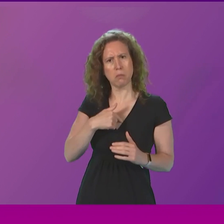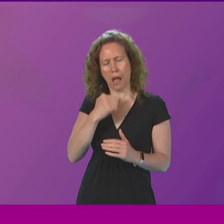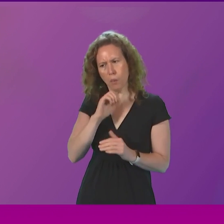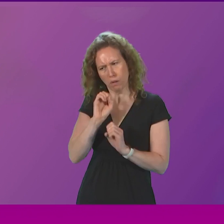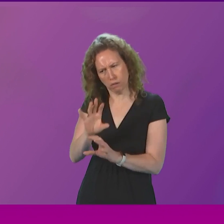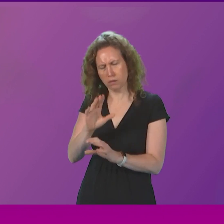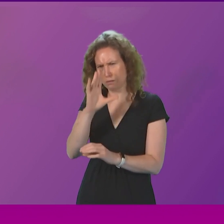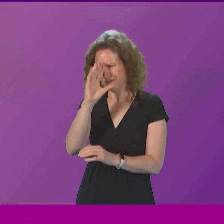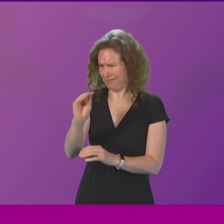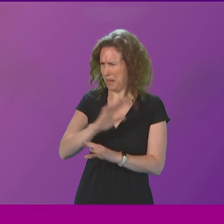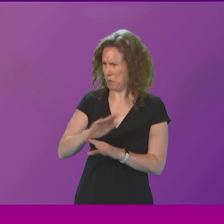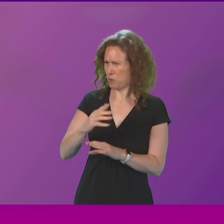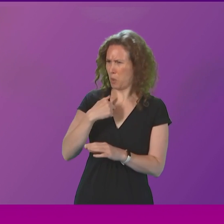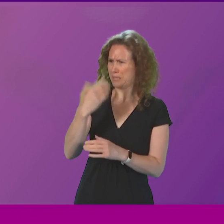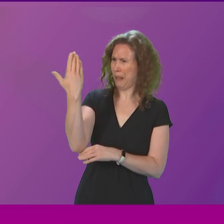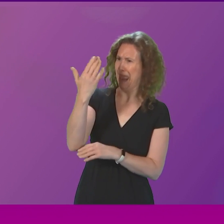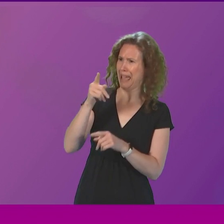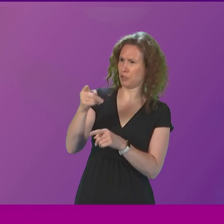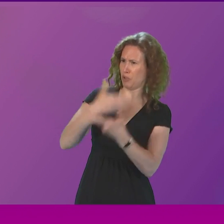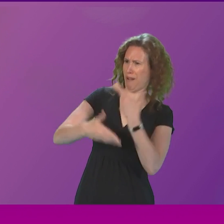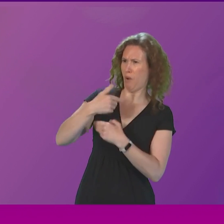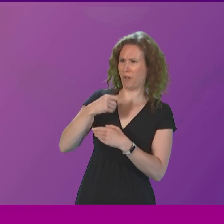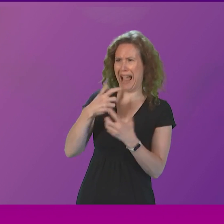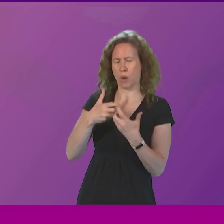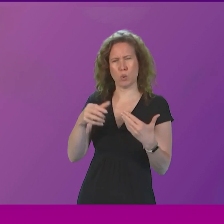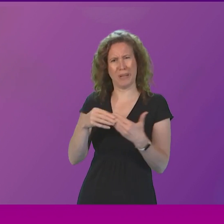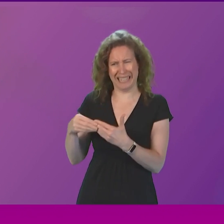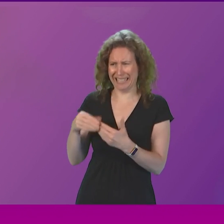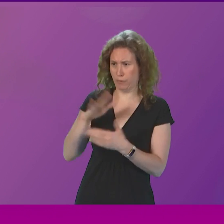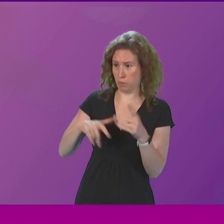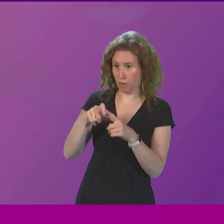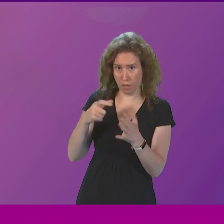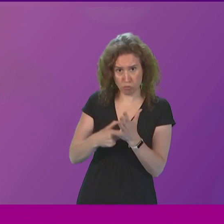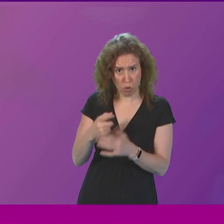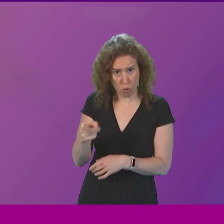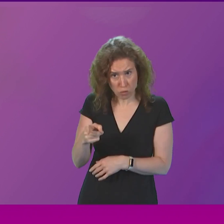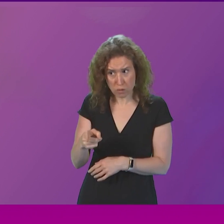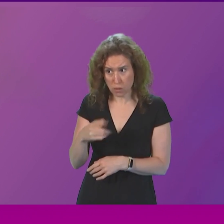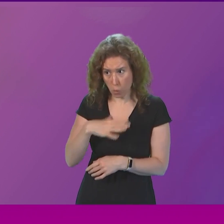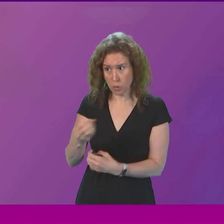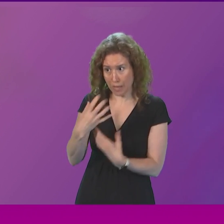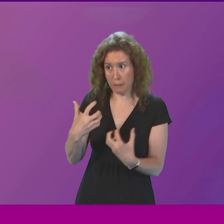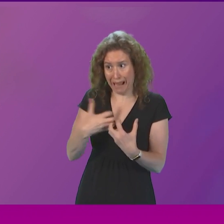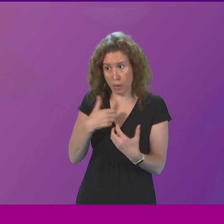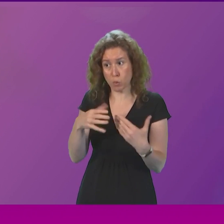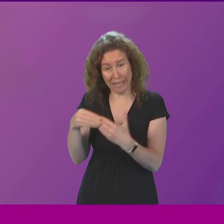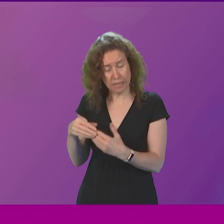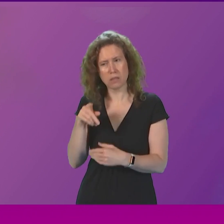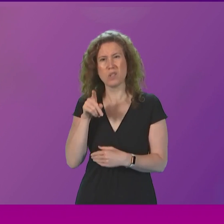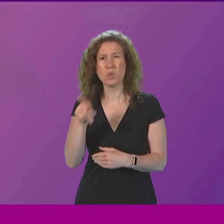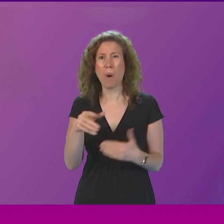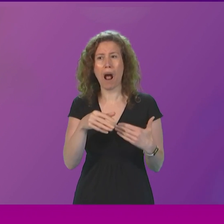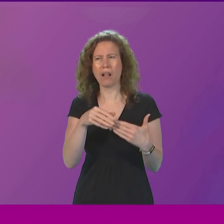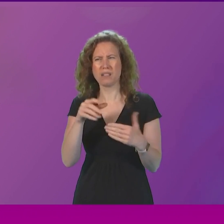Ross is I'm not going to take any lectures on leadership from Douglas Ross. Douglas Ross, the leader of